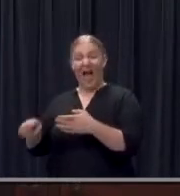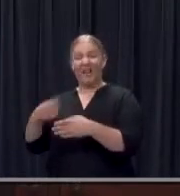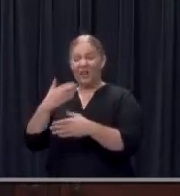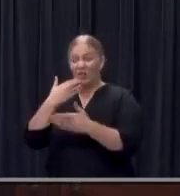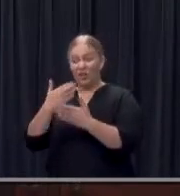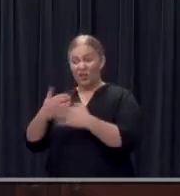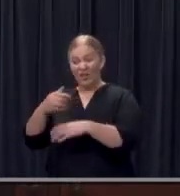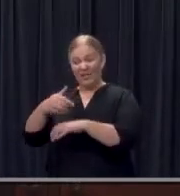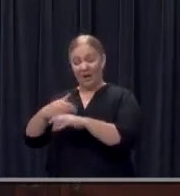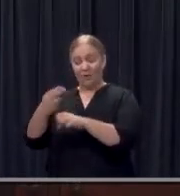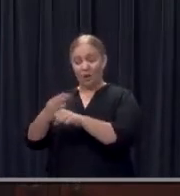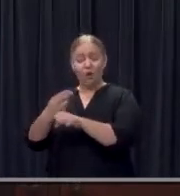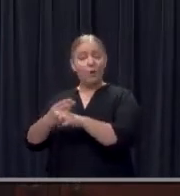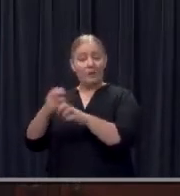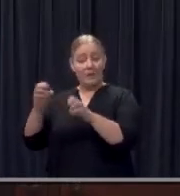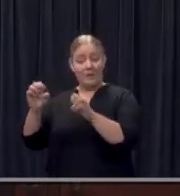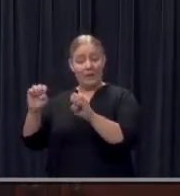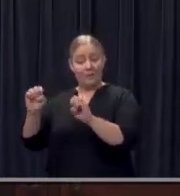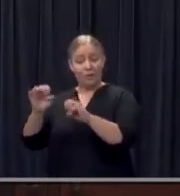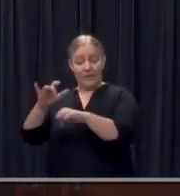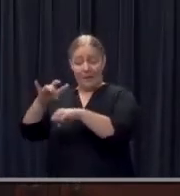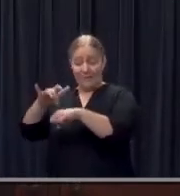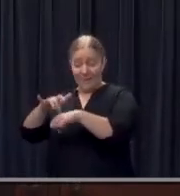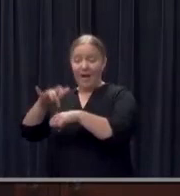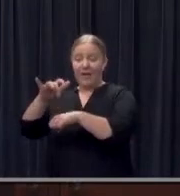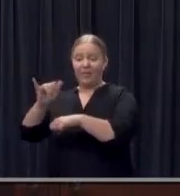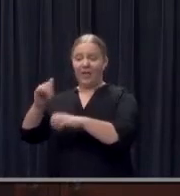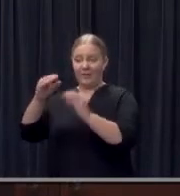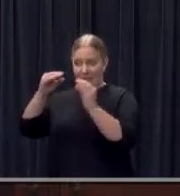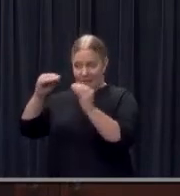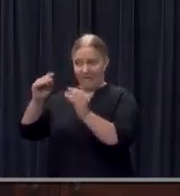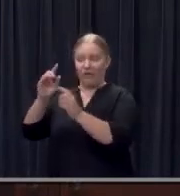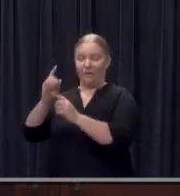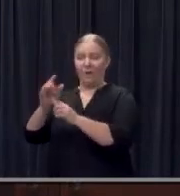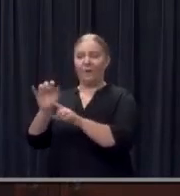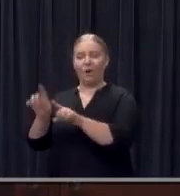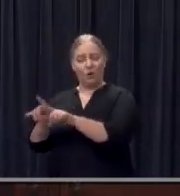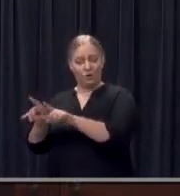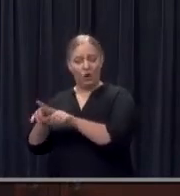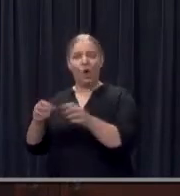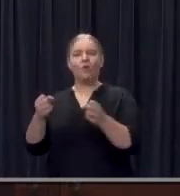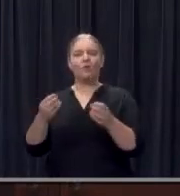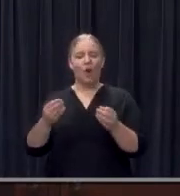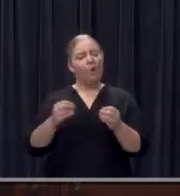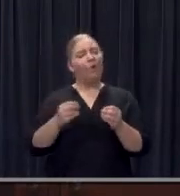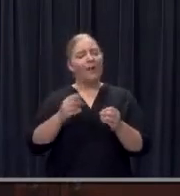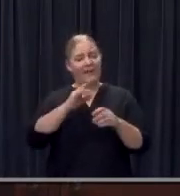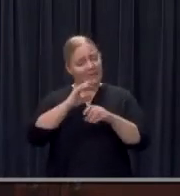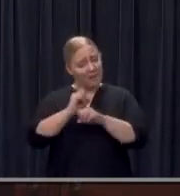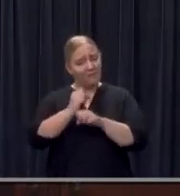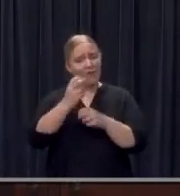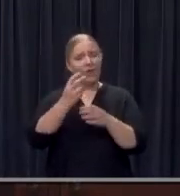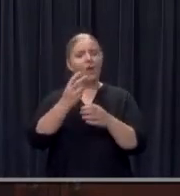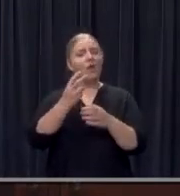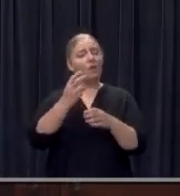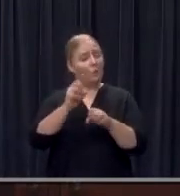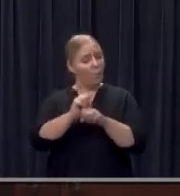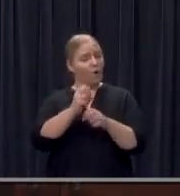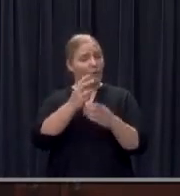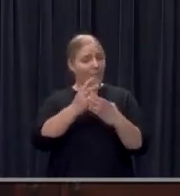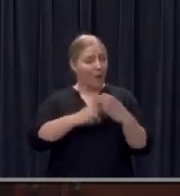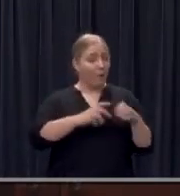crisis alert, and we didn't. So then there's that teaching or coachable moment as well. So yeah, it definitely works on both ends of the spectrum,